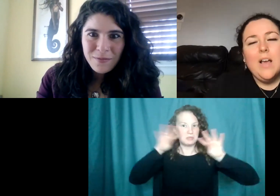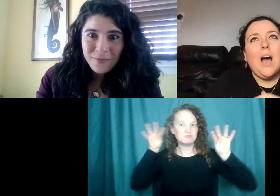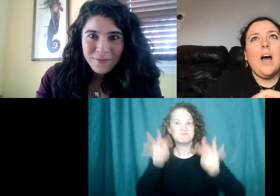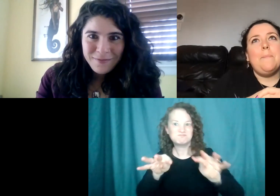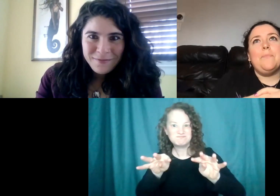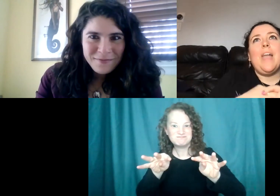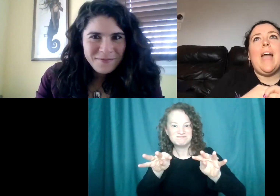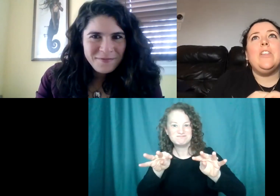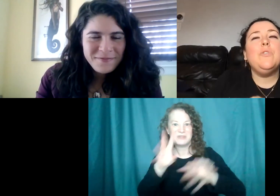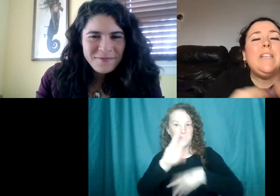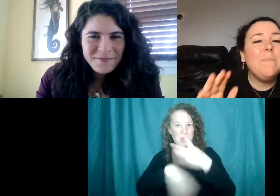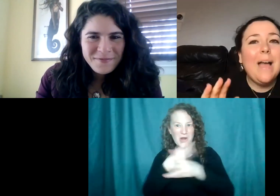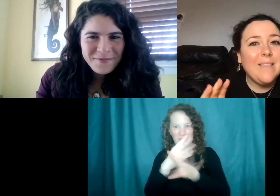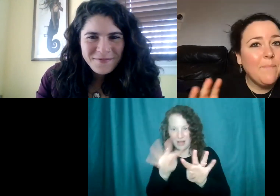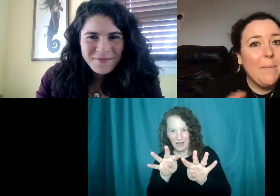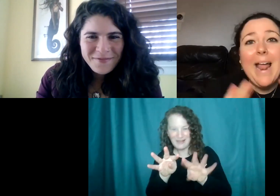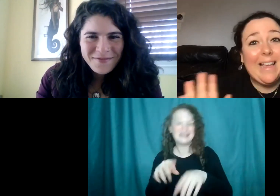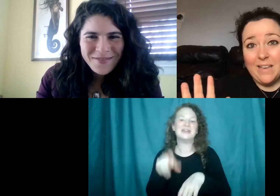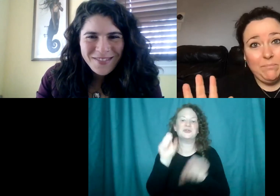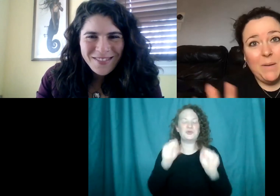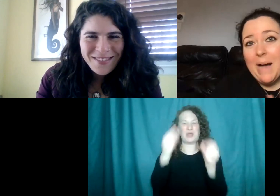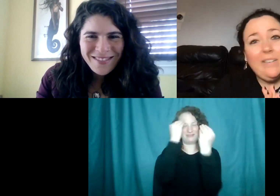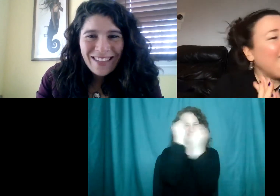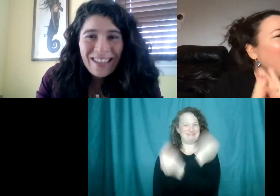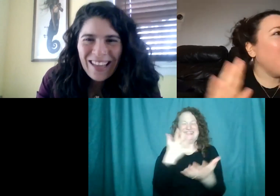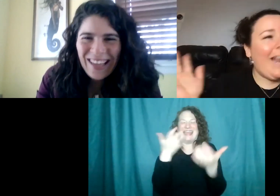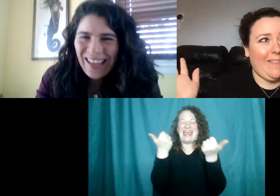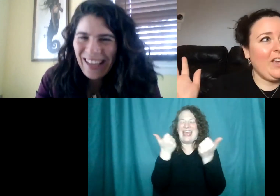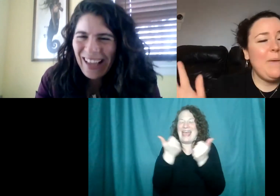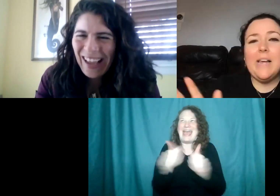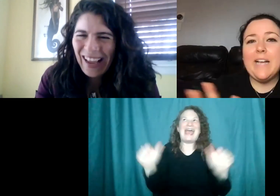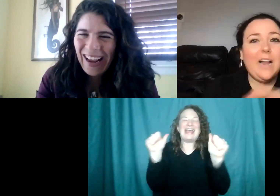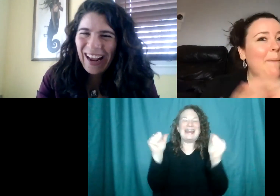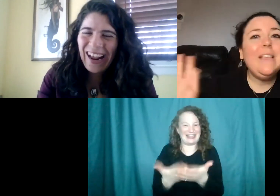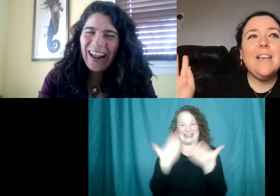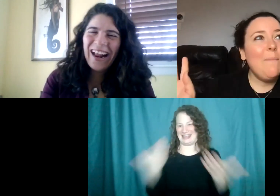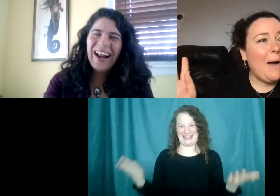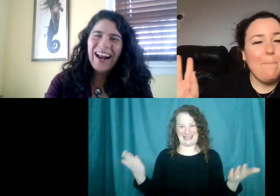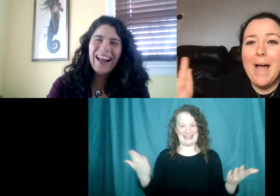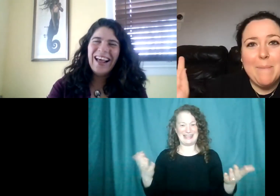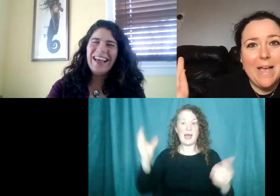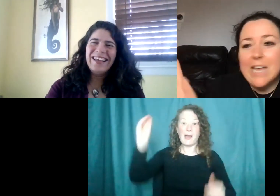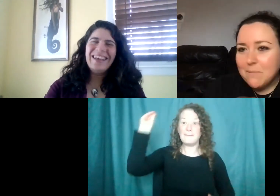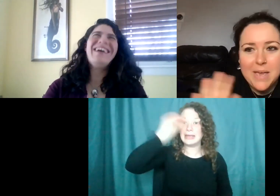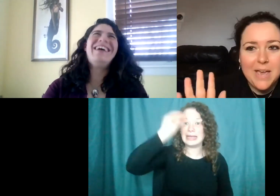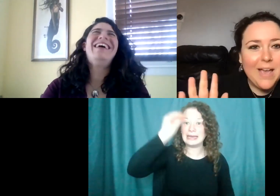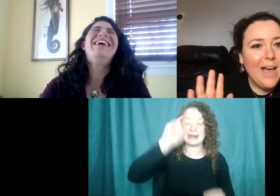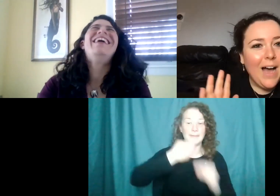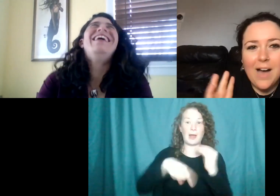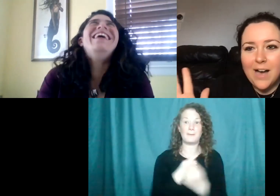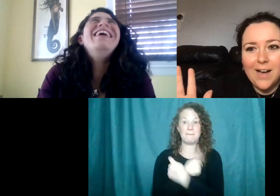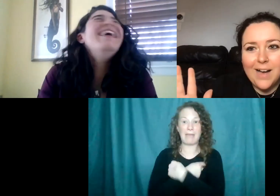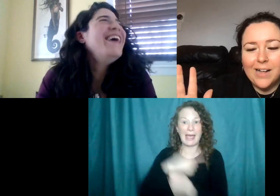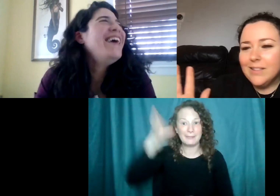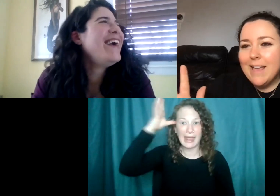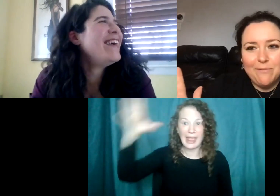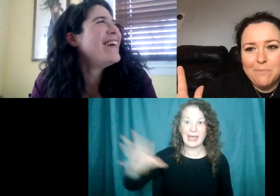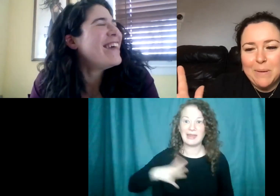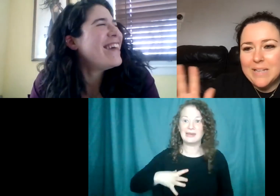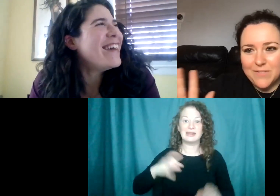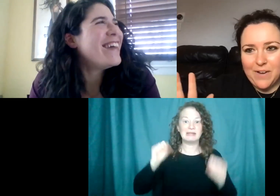world, and you can tell them something about anything, about literally anything. It could be like an opinion about Batman. It could be